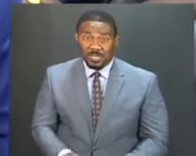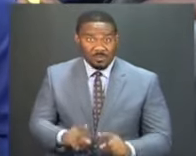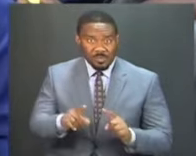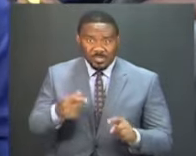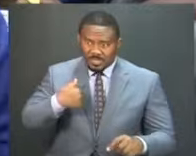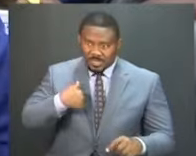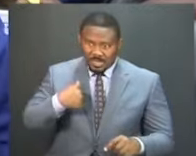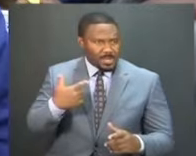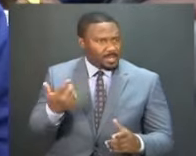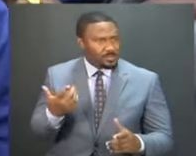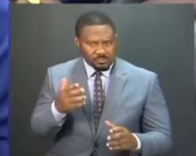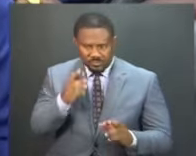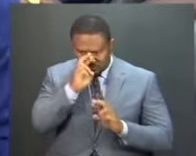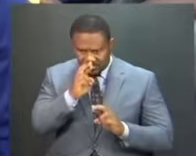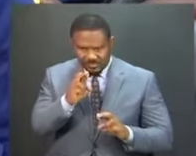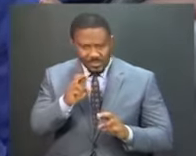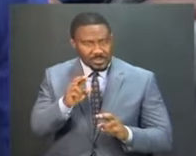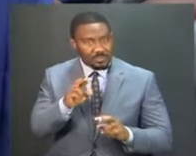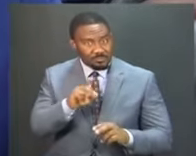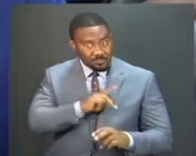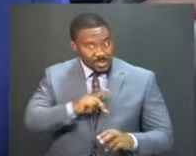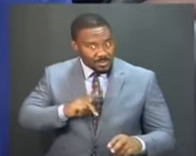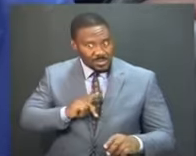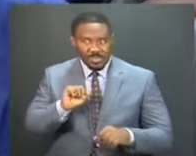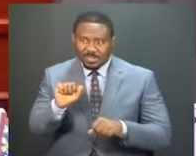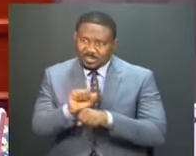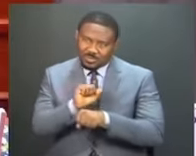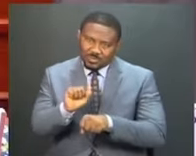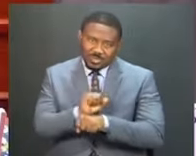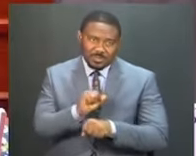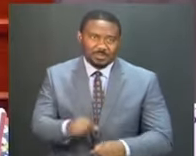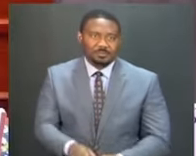house very seriously.